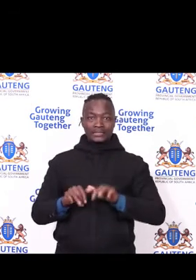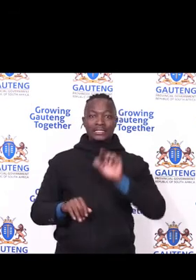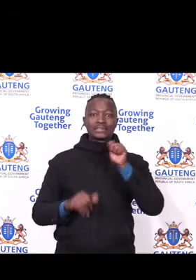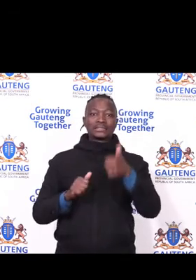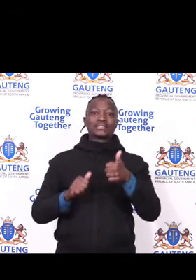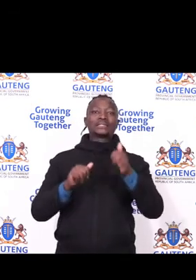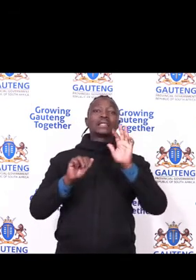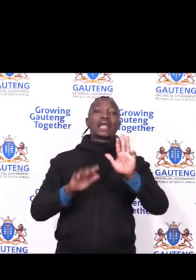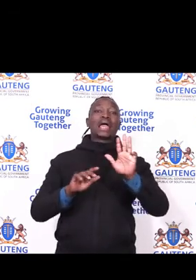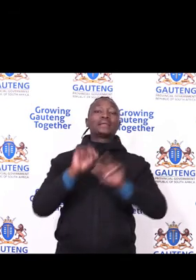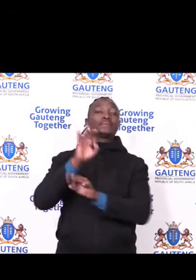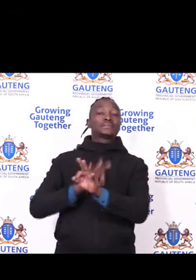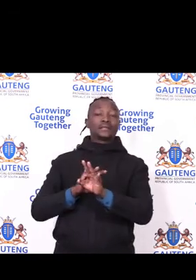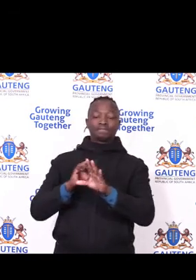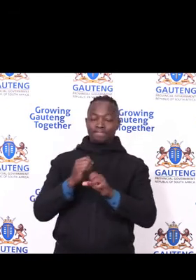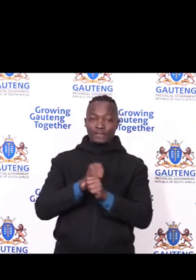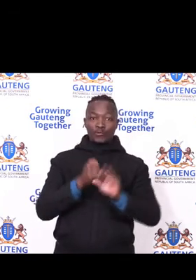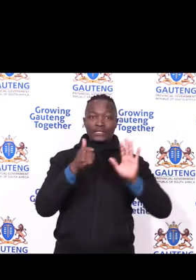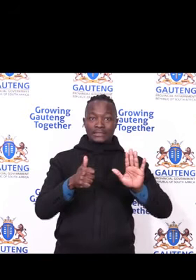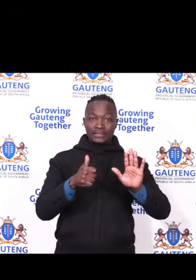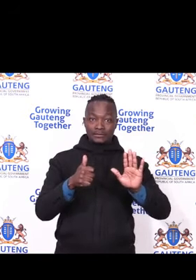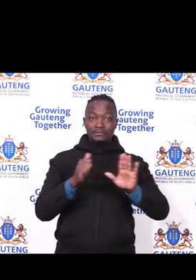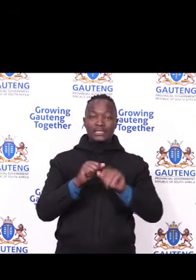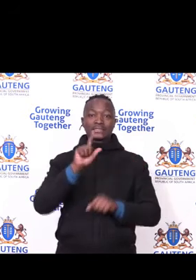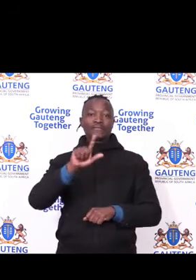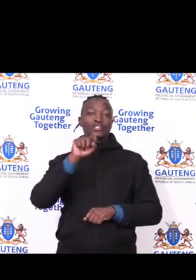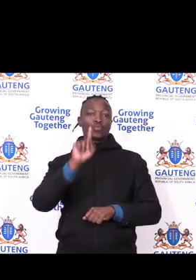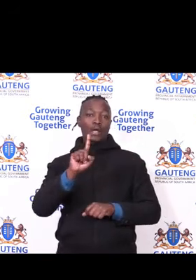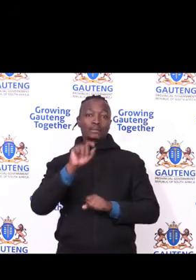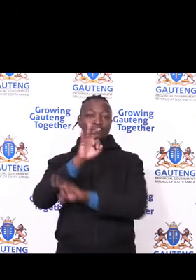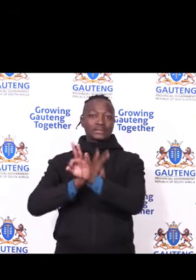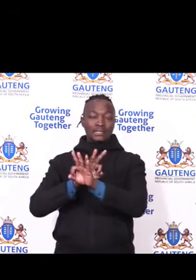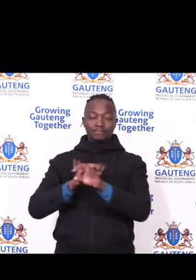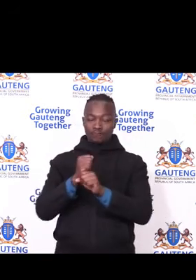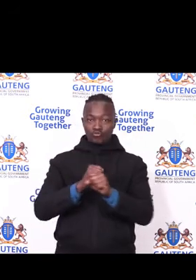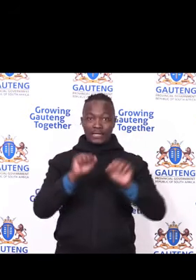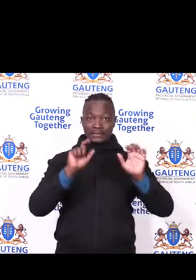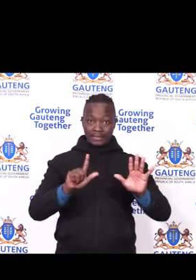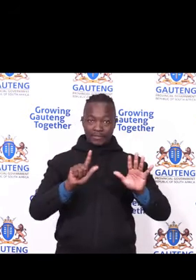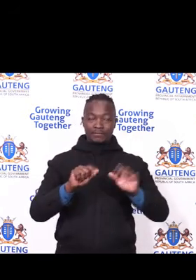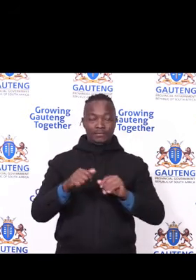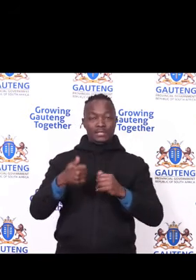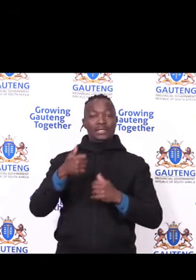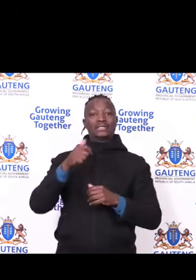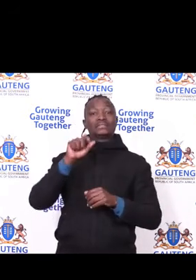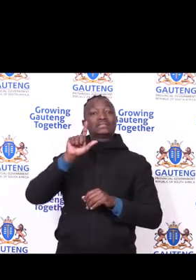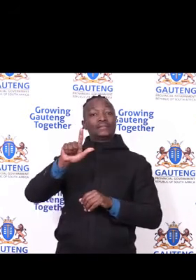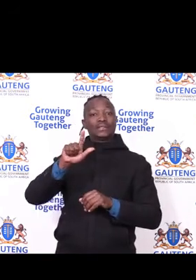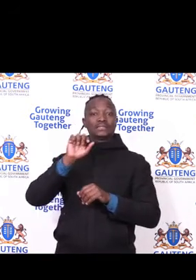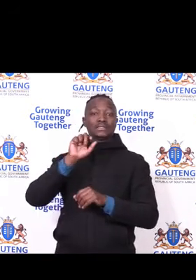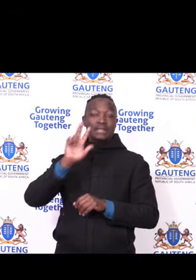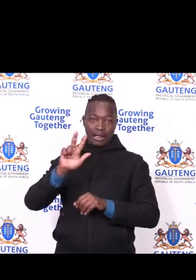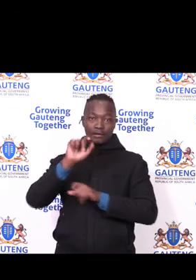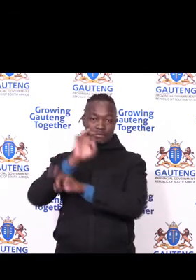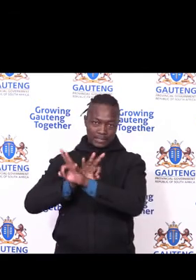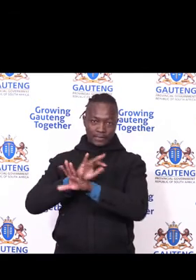69%. In terms of grade 6, it stands at 71%. In terms of grade 7, It stands at 75%. In terms of grade